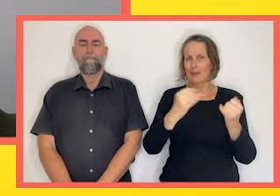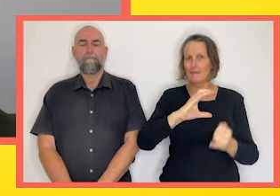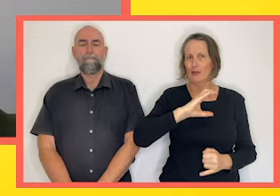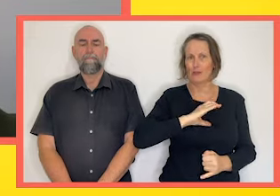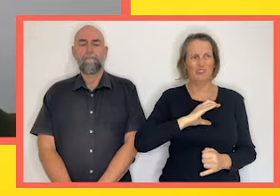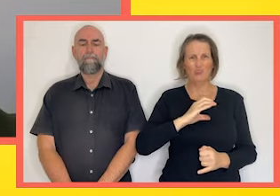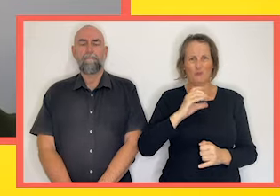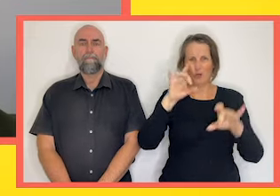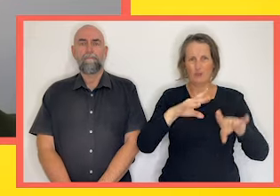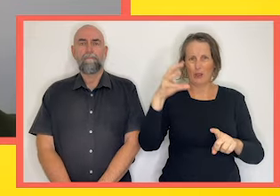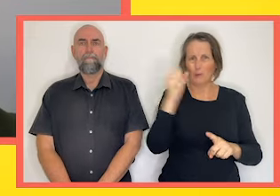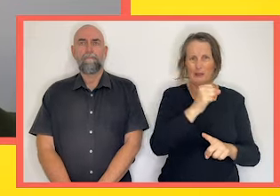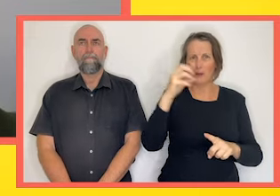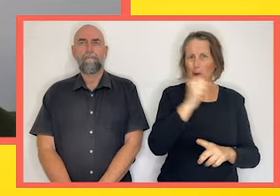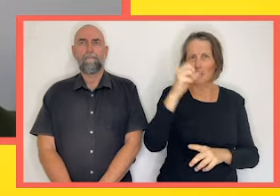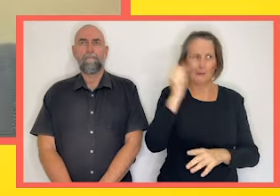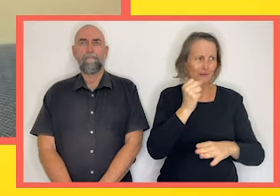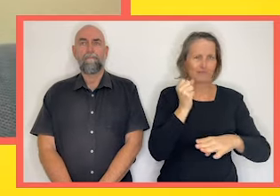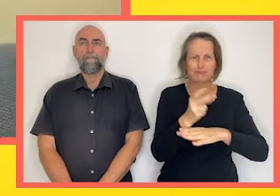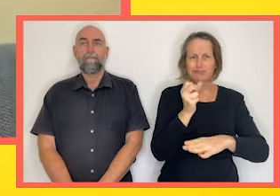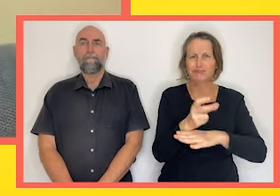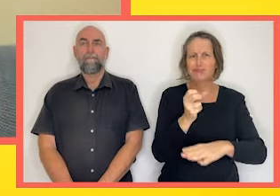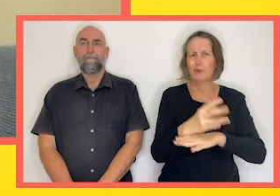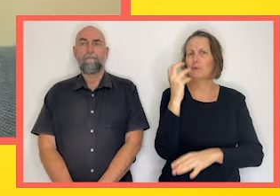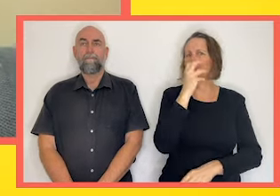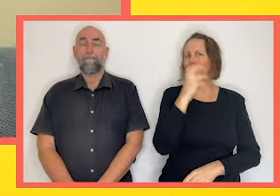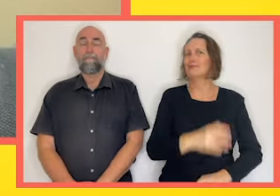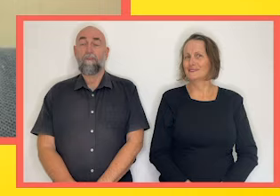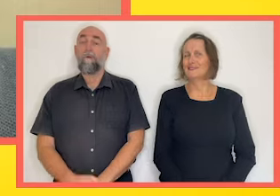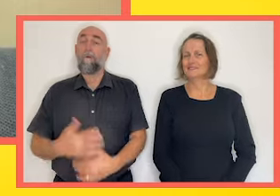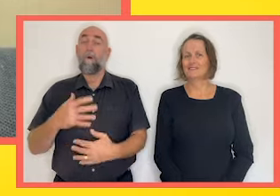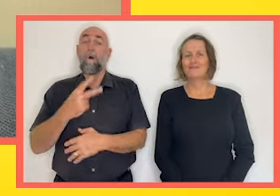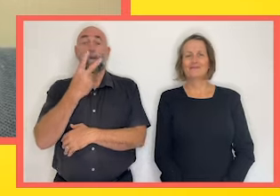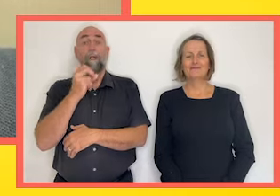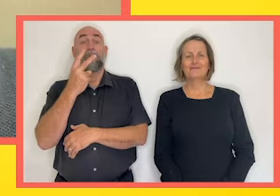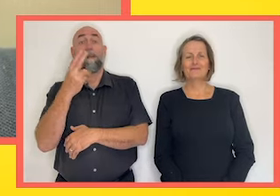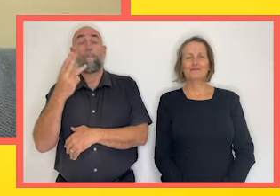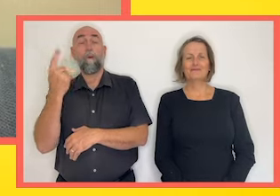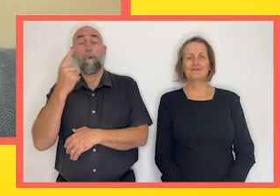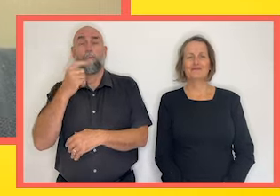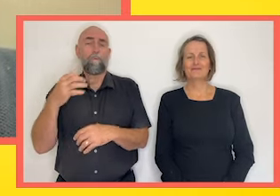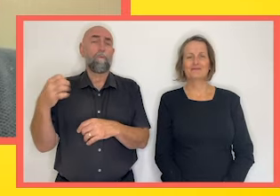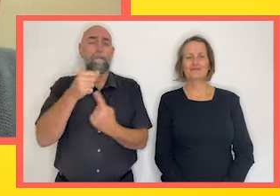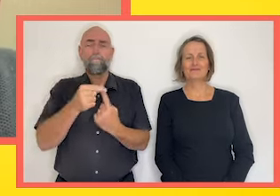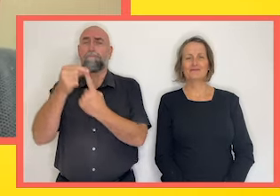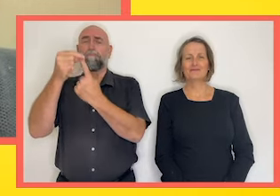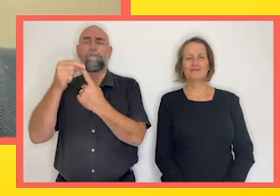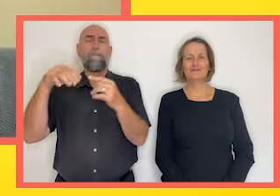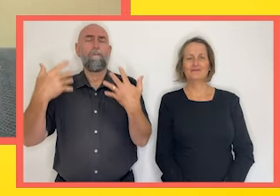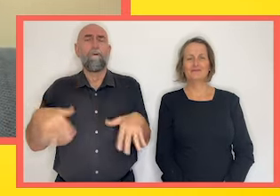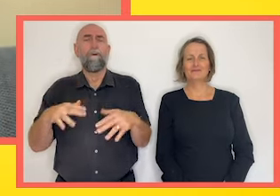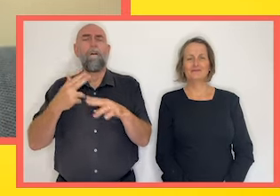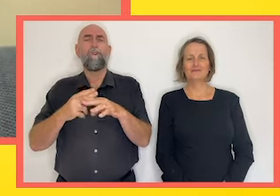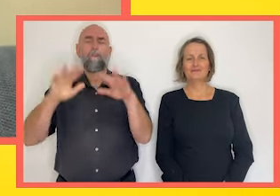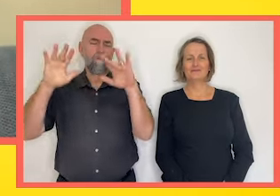been nailing it over there. We also had named the 2023 Athlete of the Year in the Paralympic discipline at the